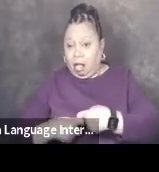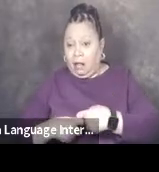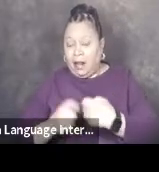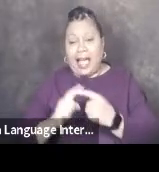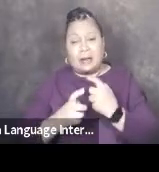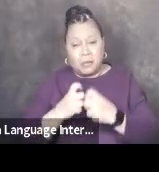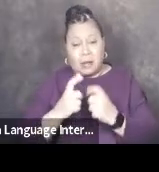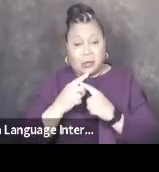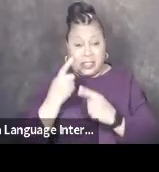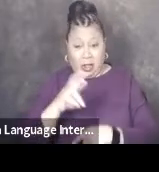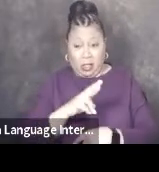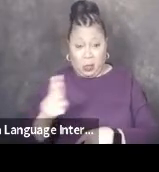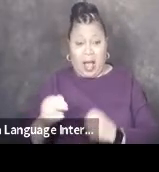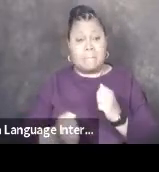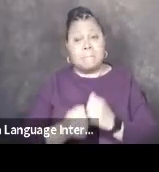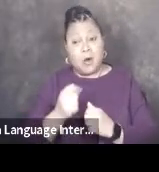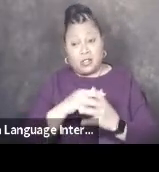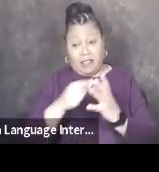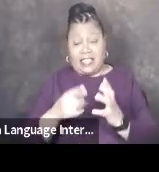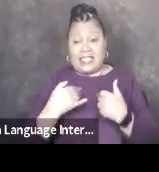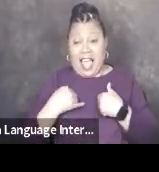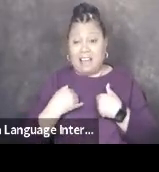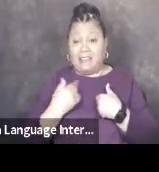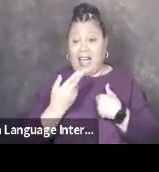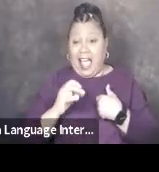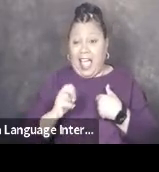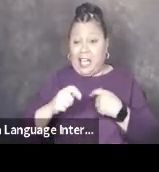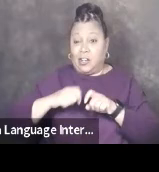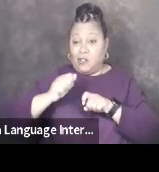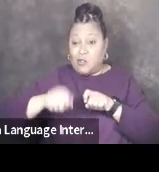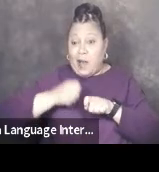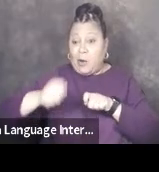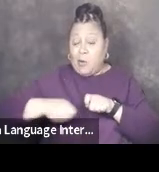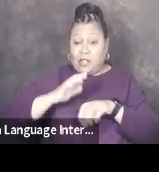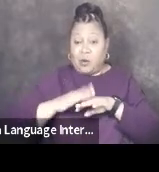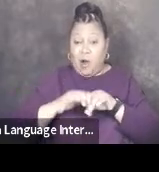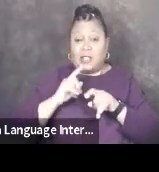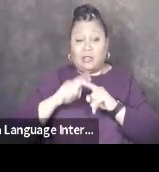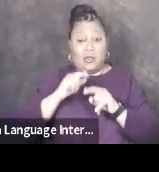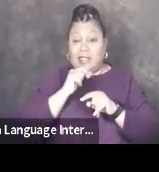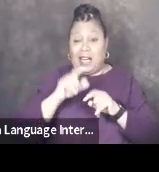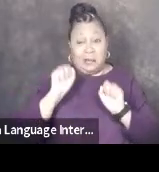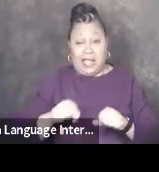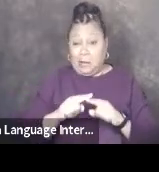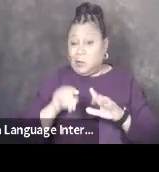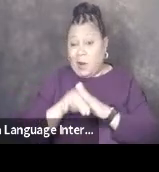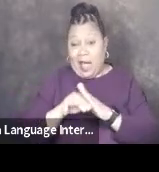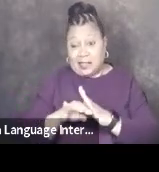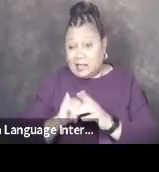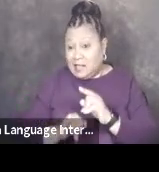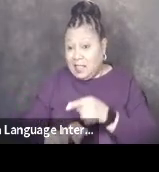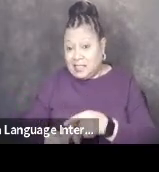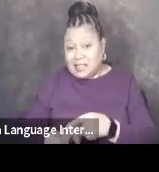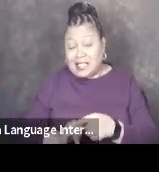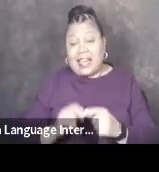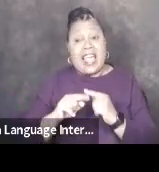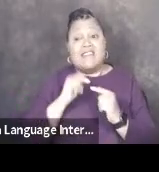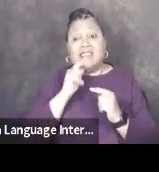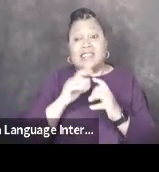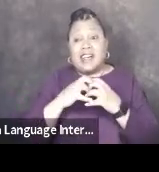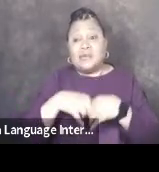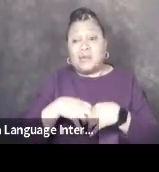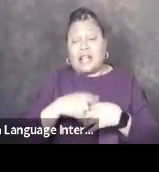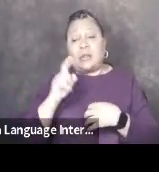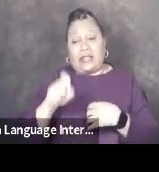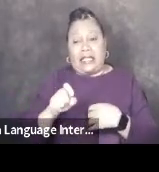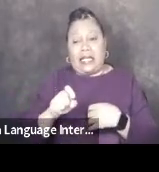can see on the right, most of these do have a hand crank, but once you're on it, you're not going to be able to access this. And if it does break, you're going to